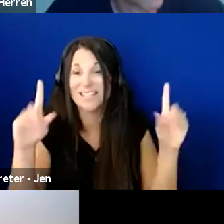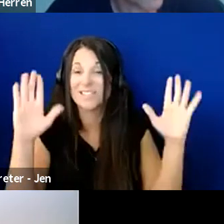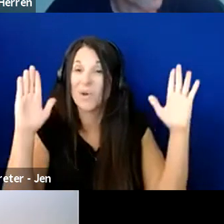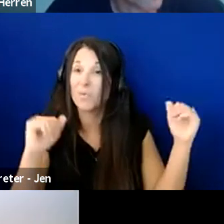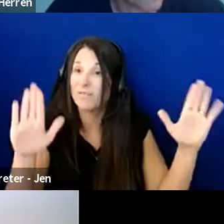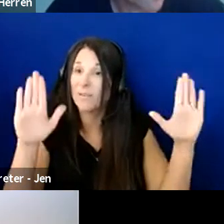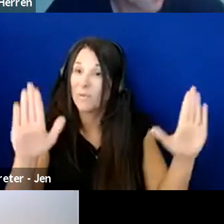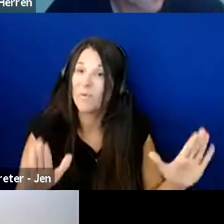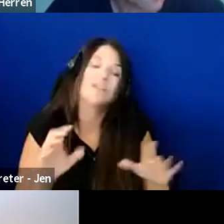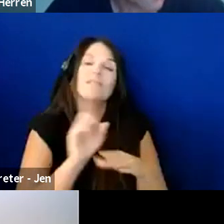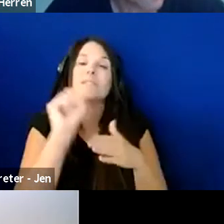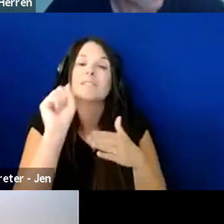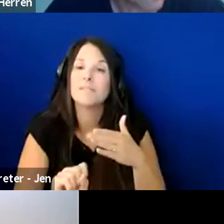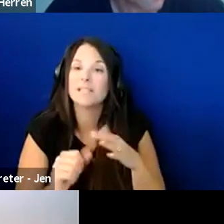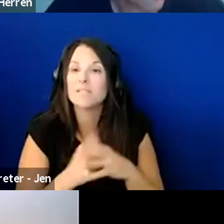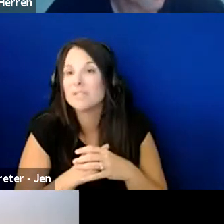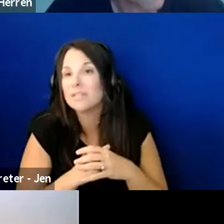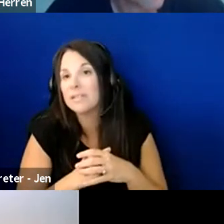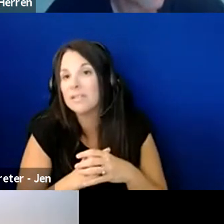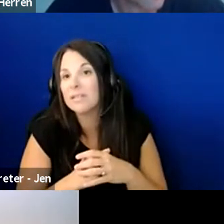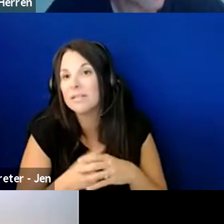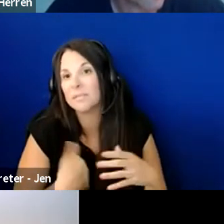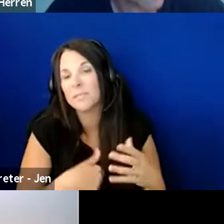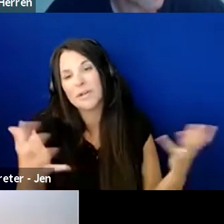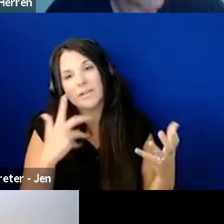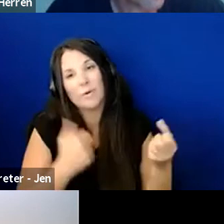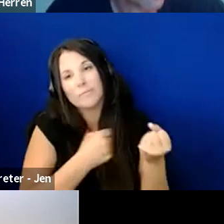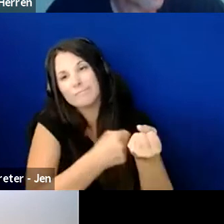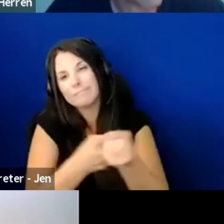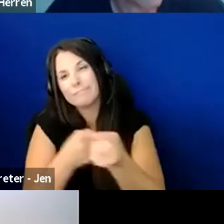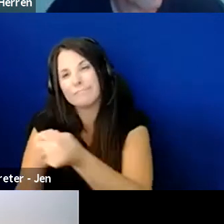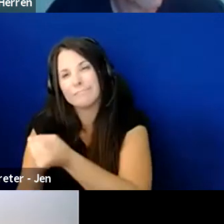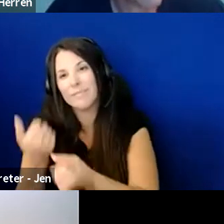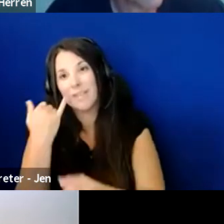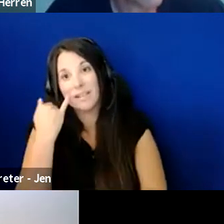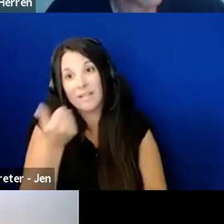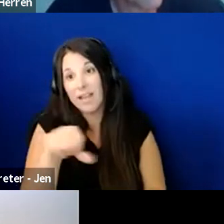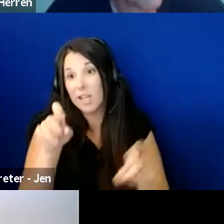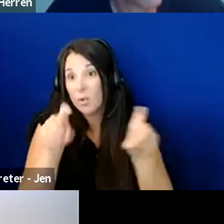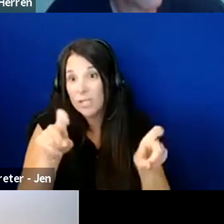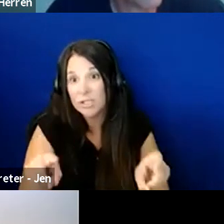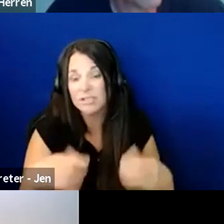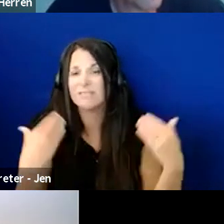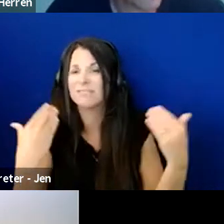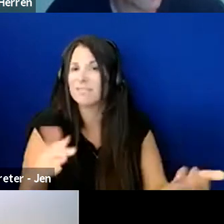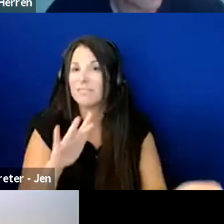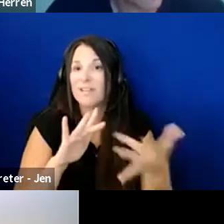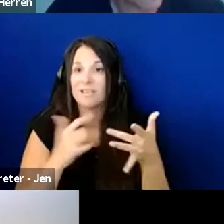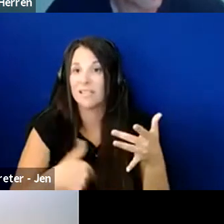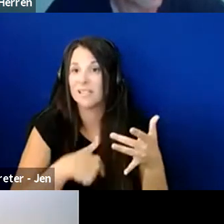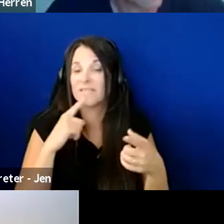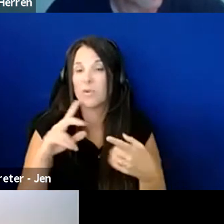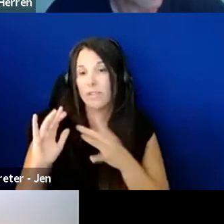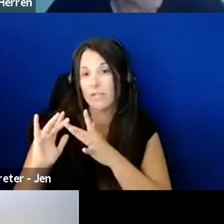semester. And that we are here to support you. If you have any questions, reach out to us in the virtual hub